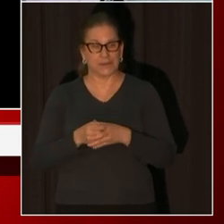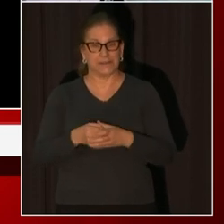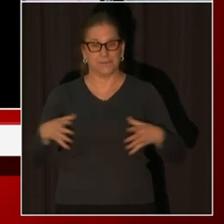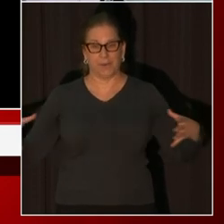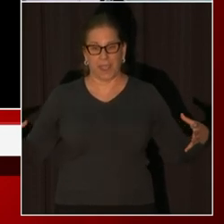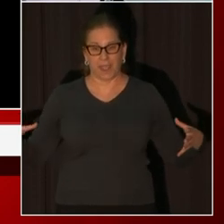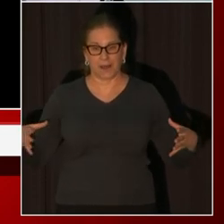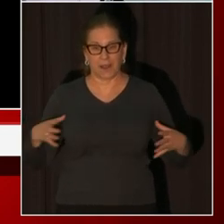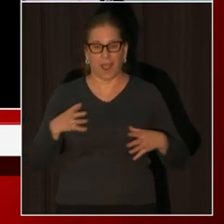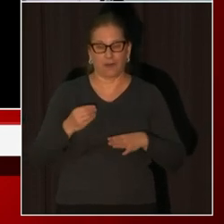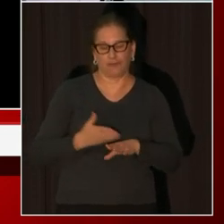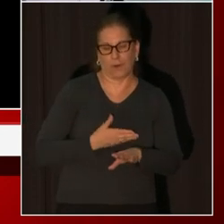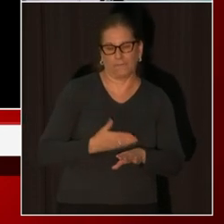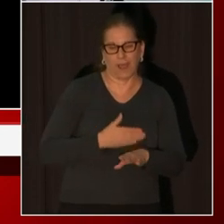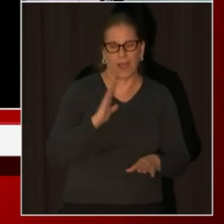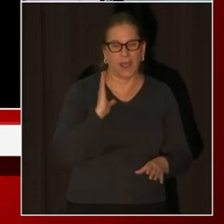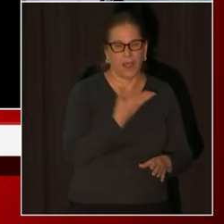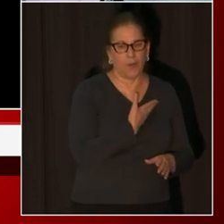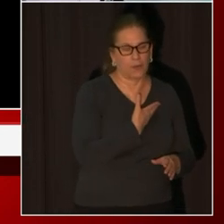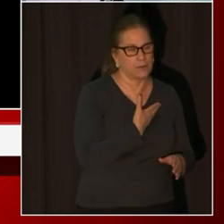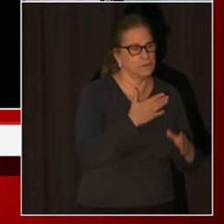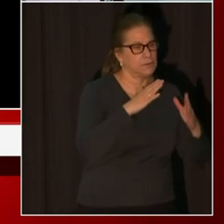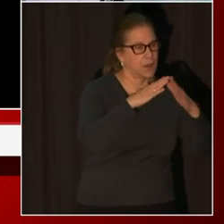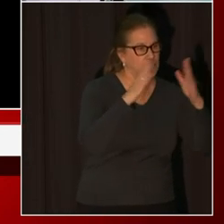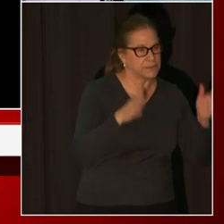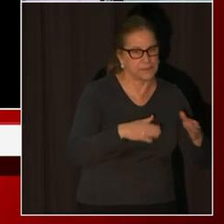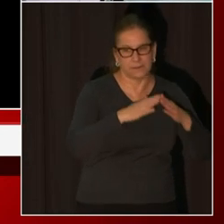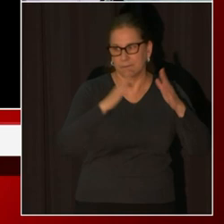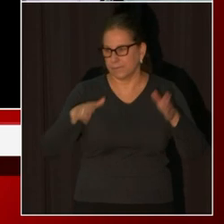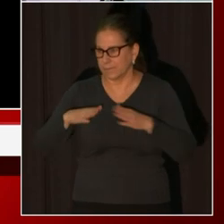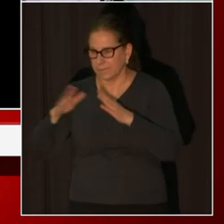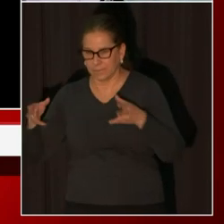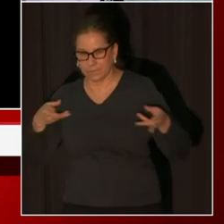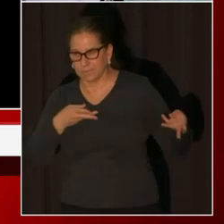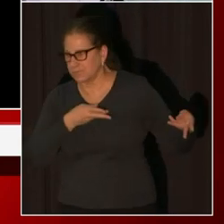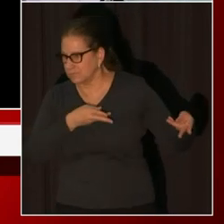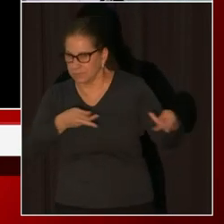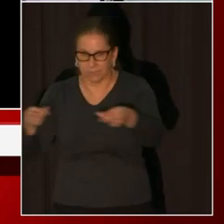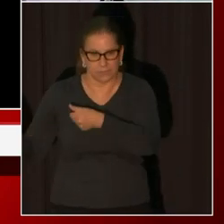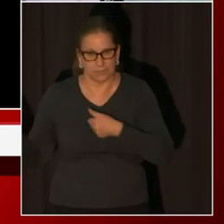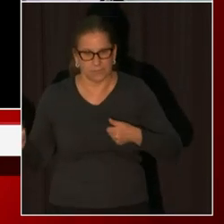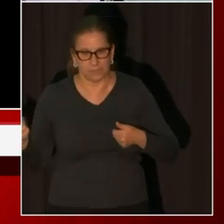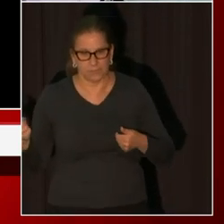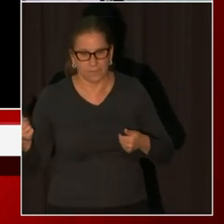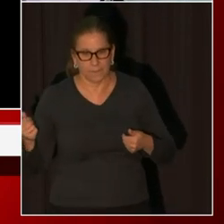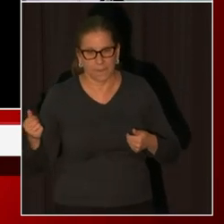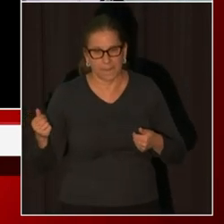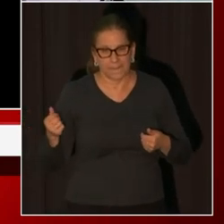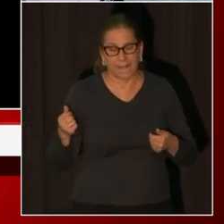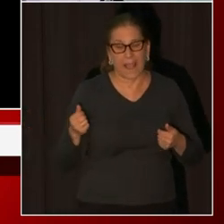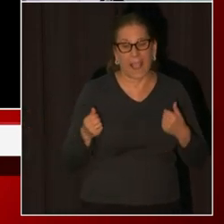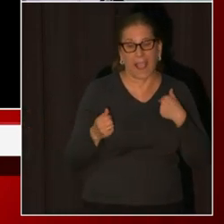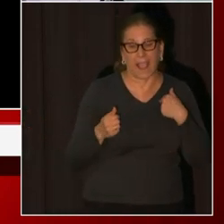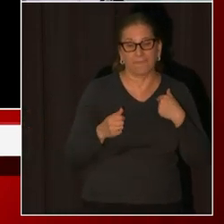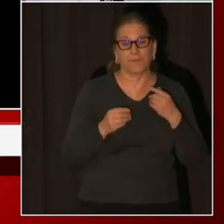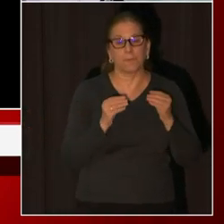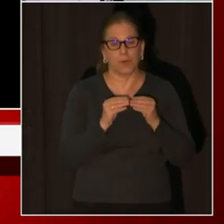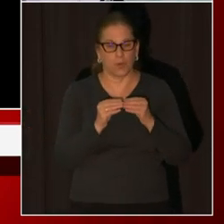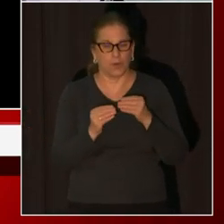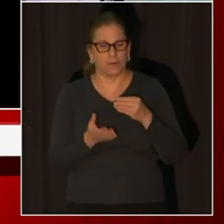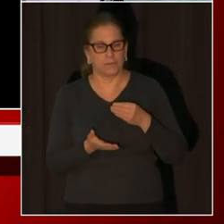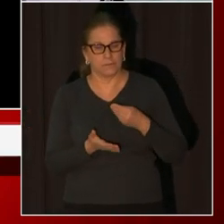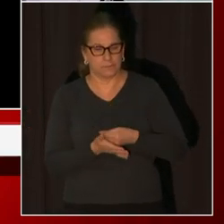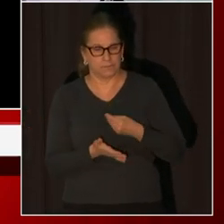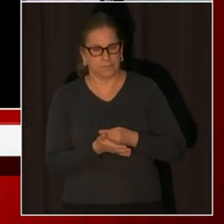housing. In the public safety space, there's additional investments to expand the MPD cadet program, $300,000